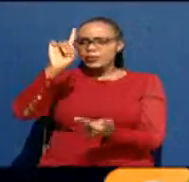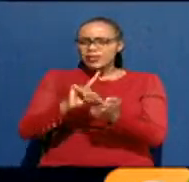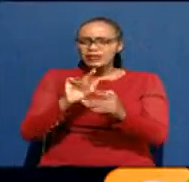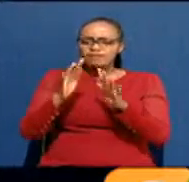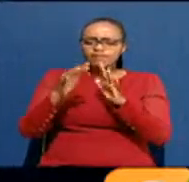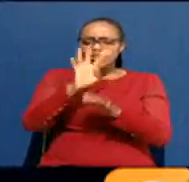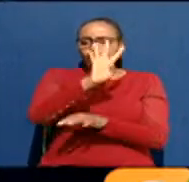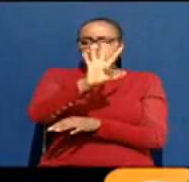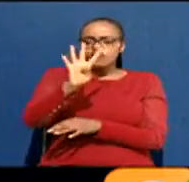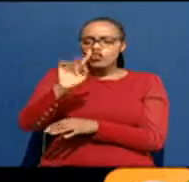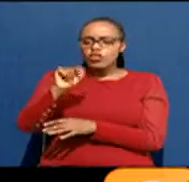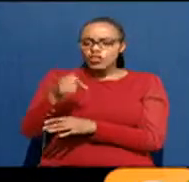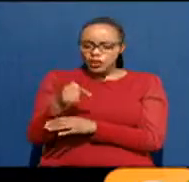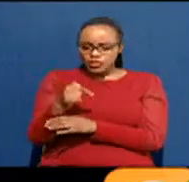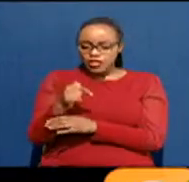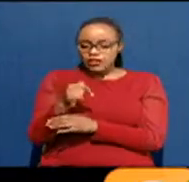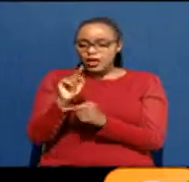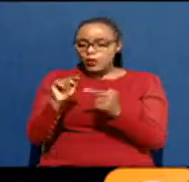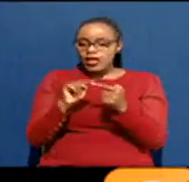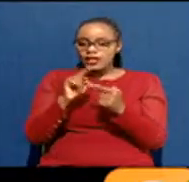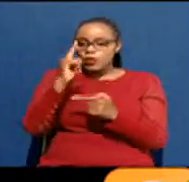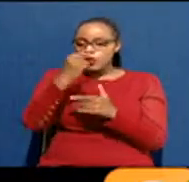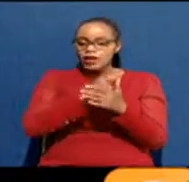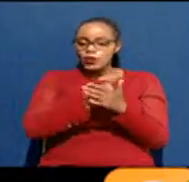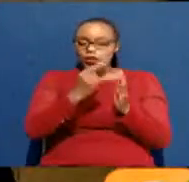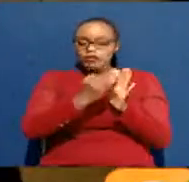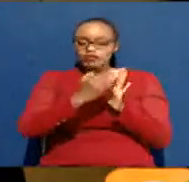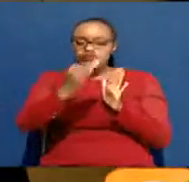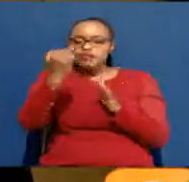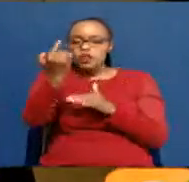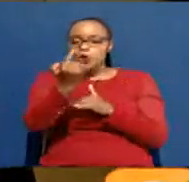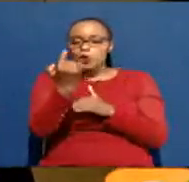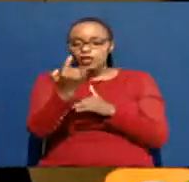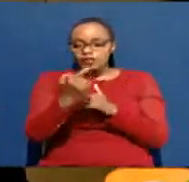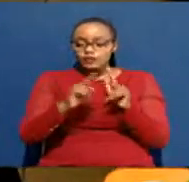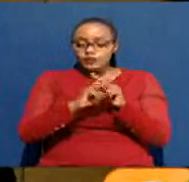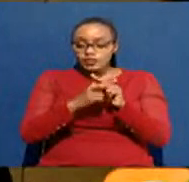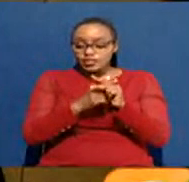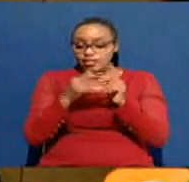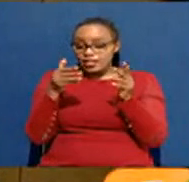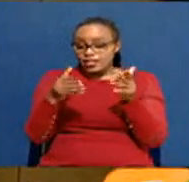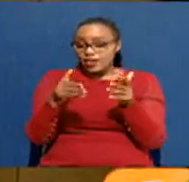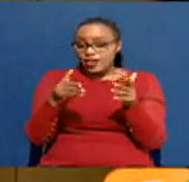around 44,000 in just a week. We started